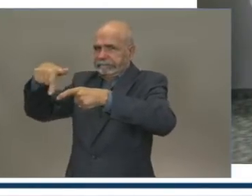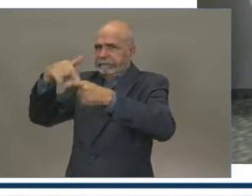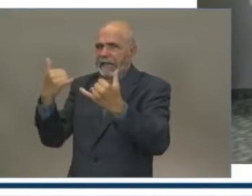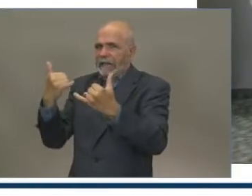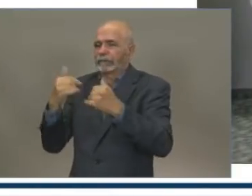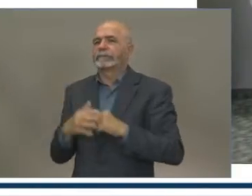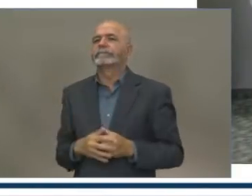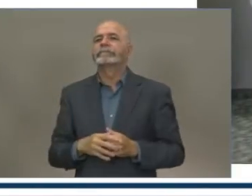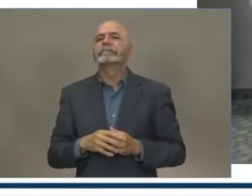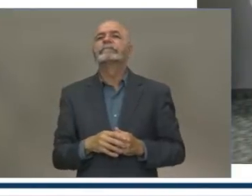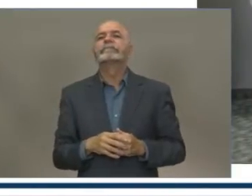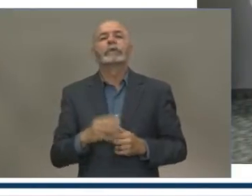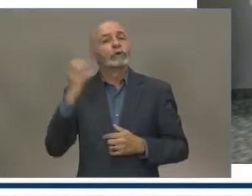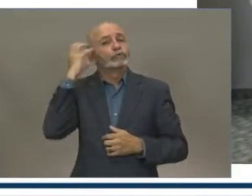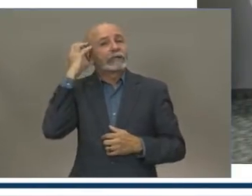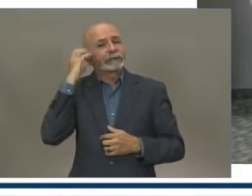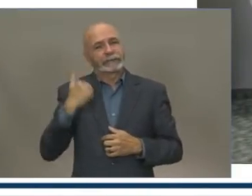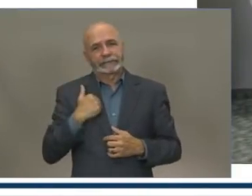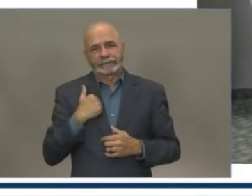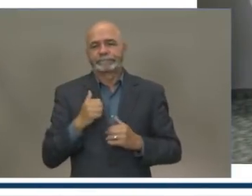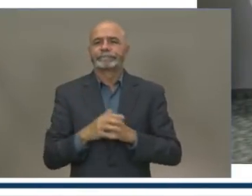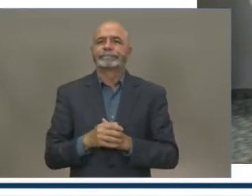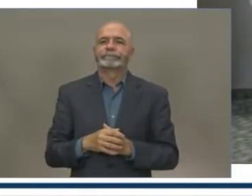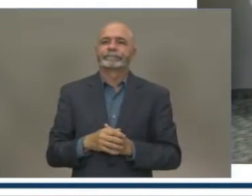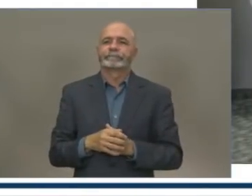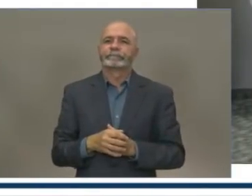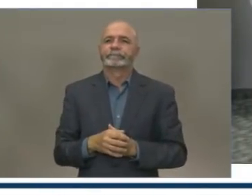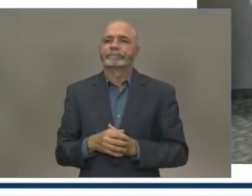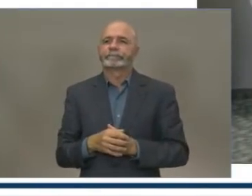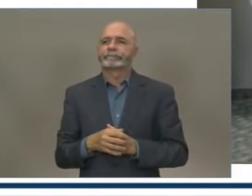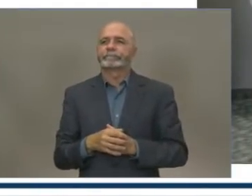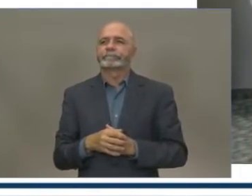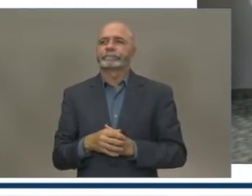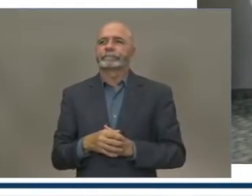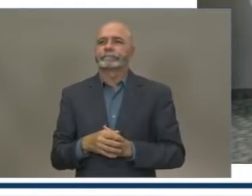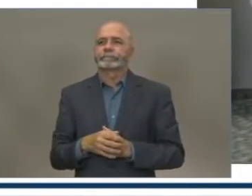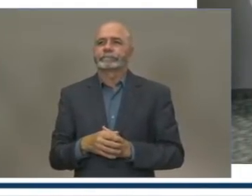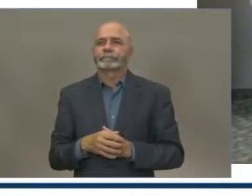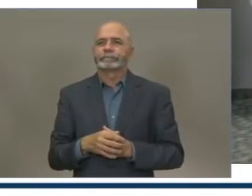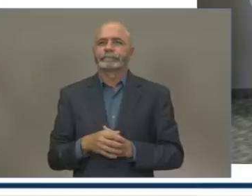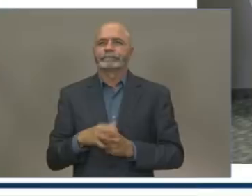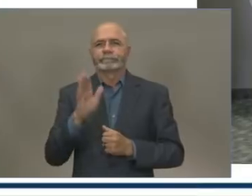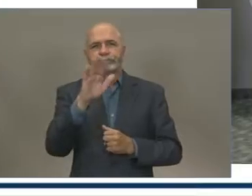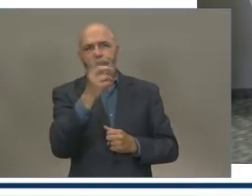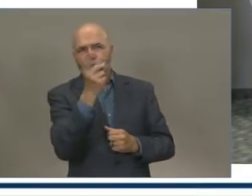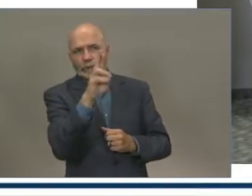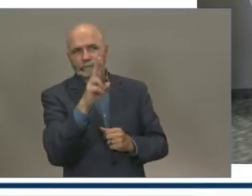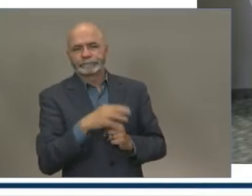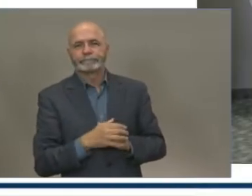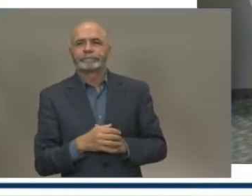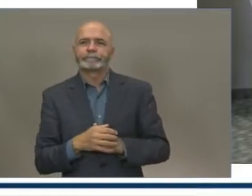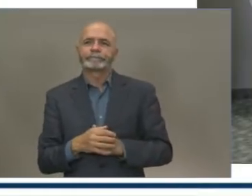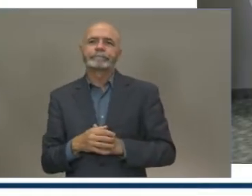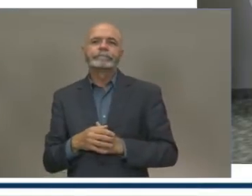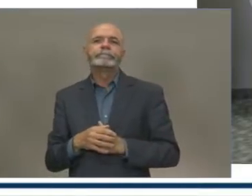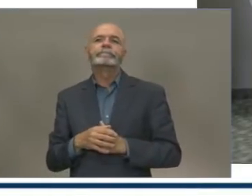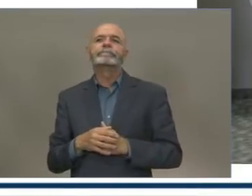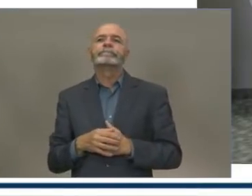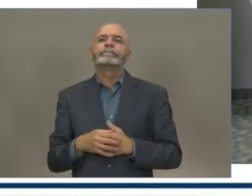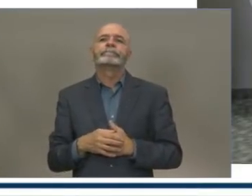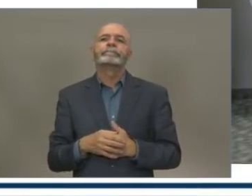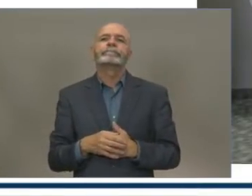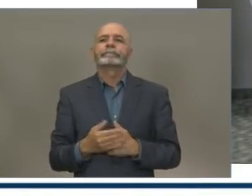Blanc, Radio-Canada. Go ahead, Adrian. Thank you. Dr. Strang, you mentioned it briefly, but about